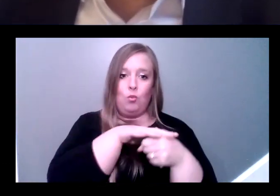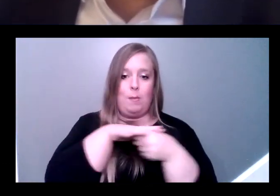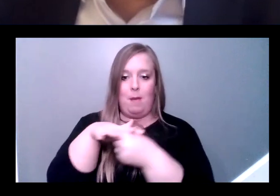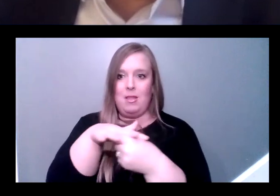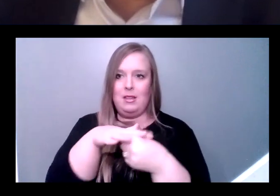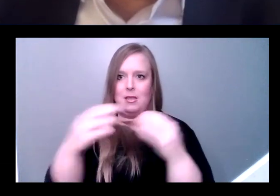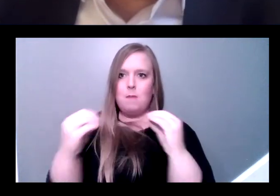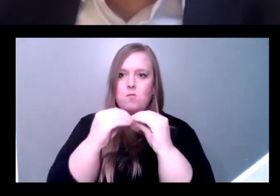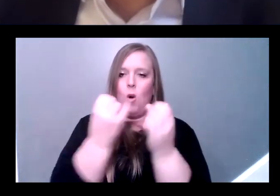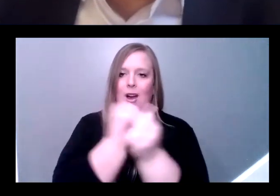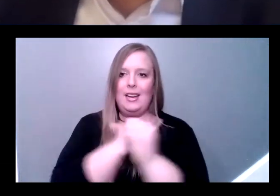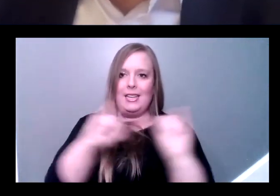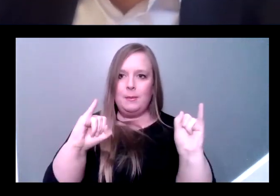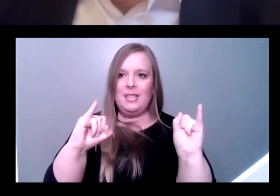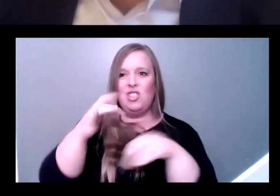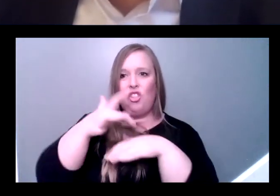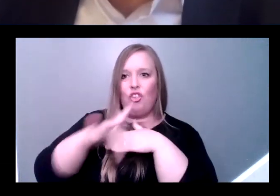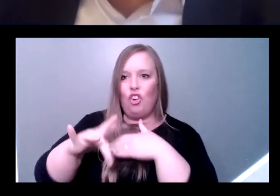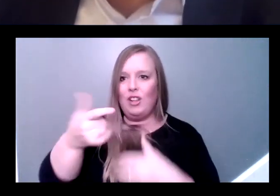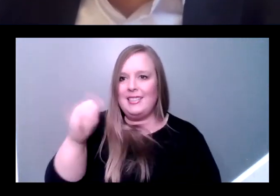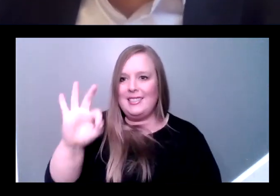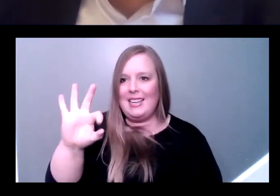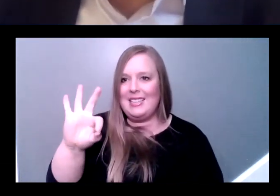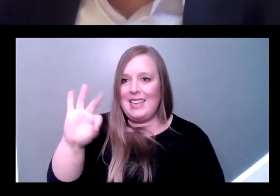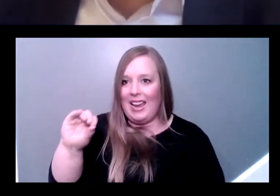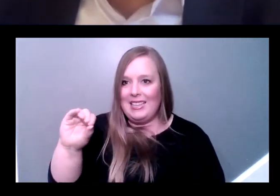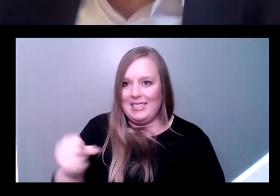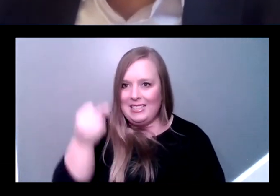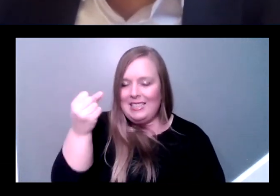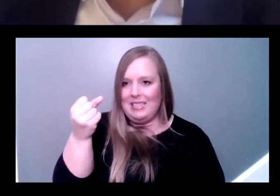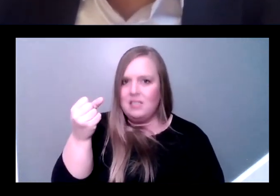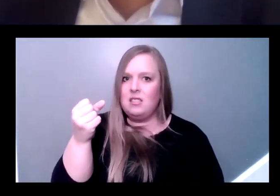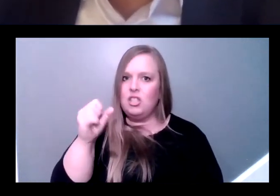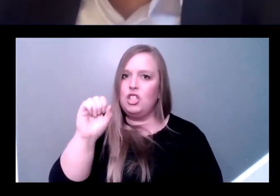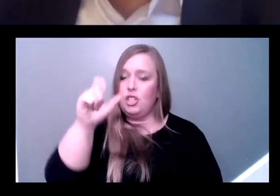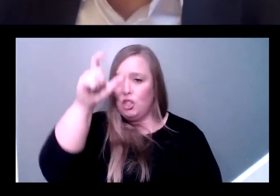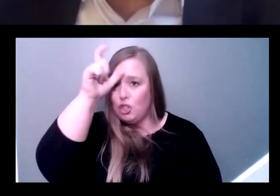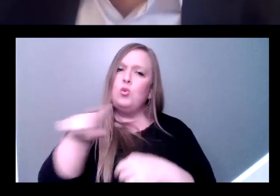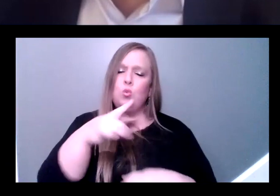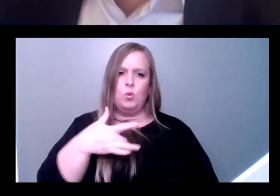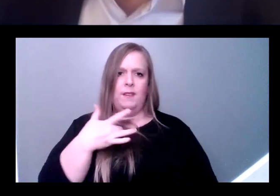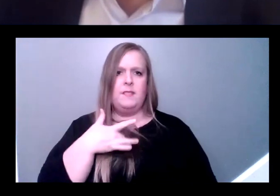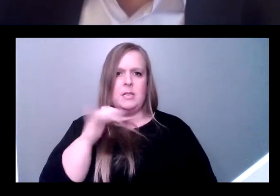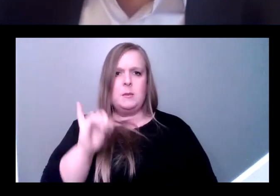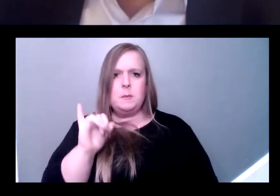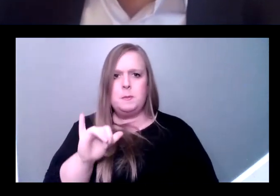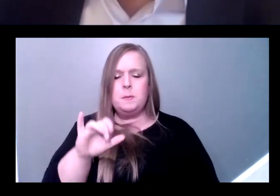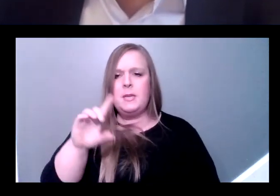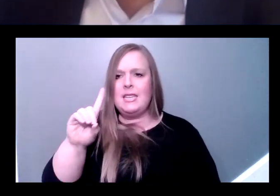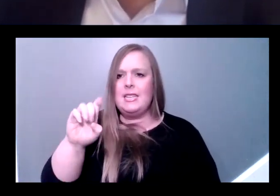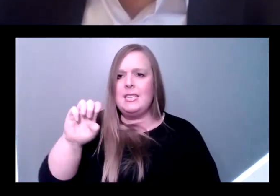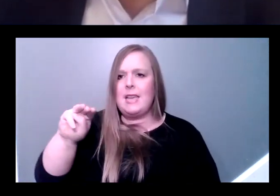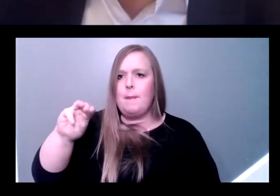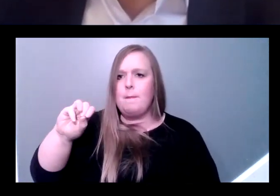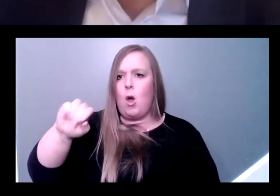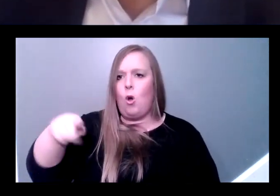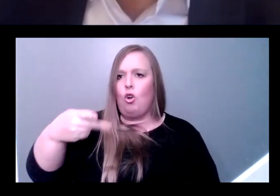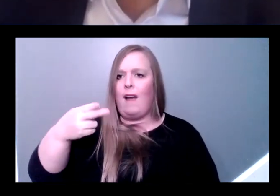Tito was the strongman who led Yugoslavia